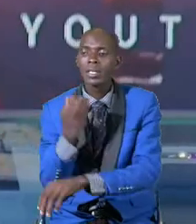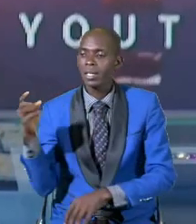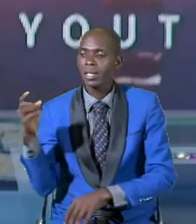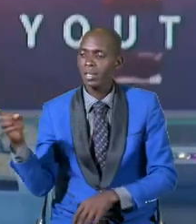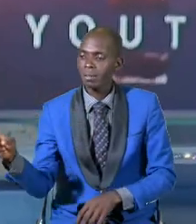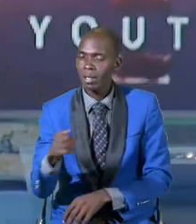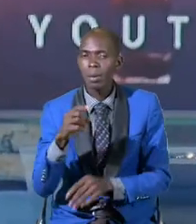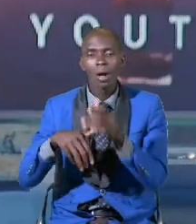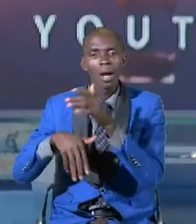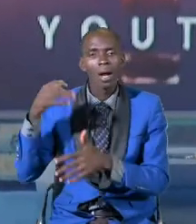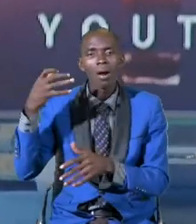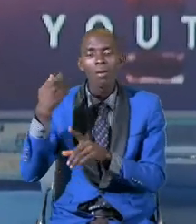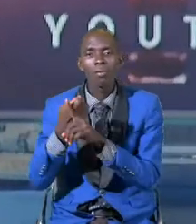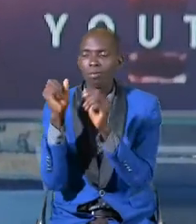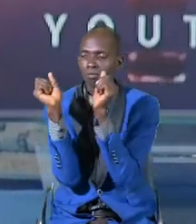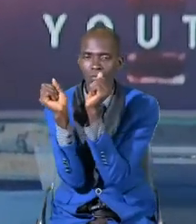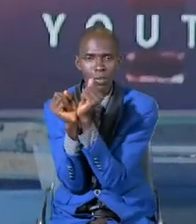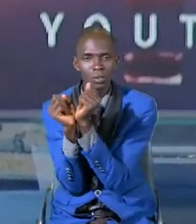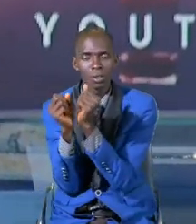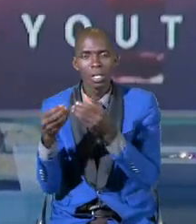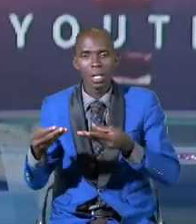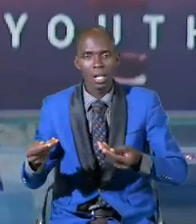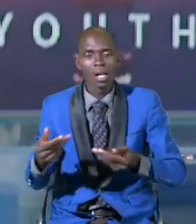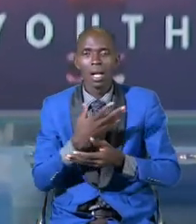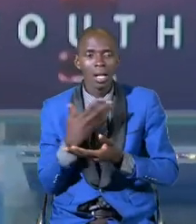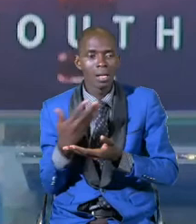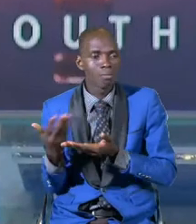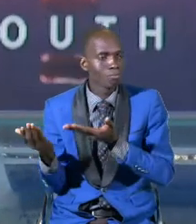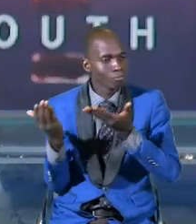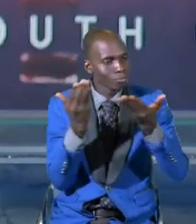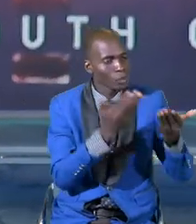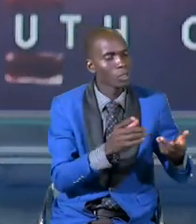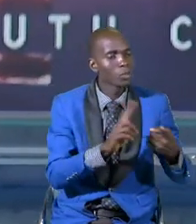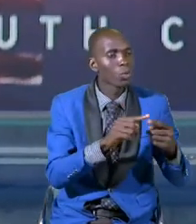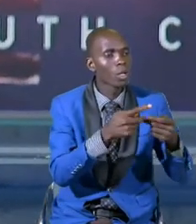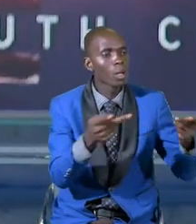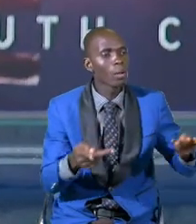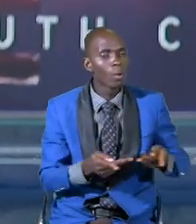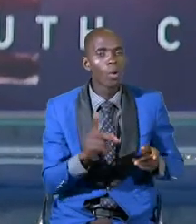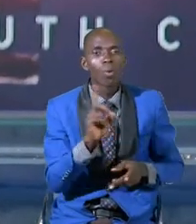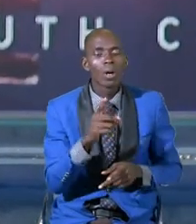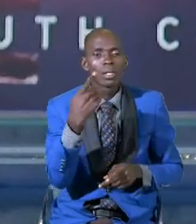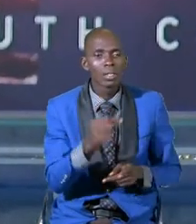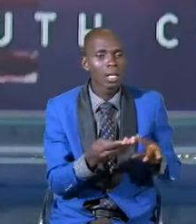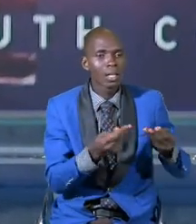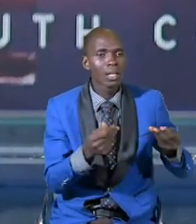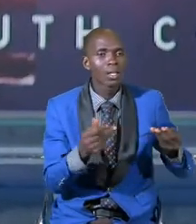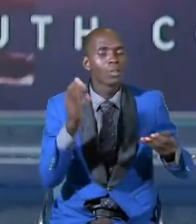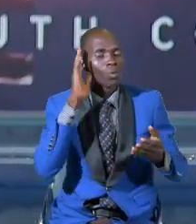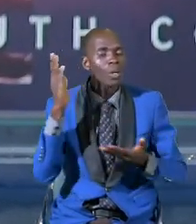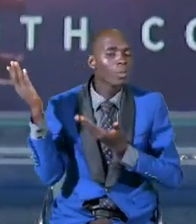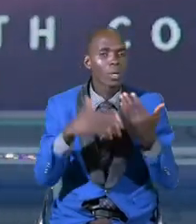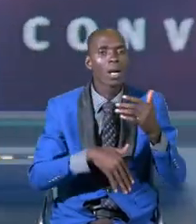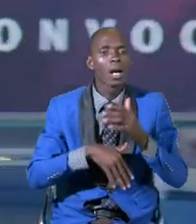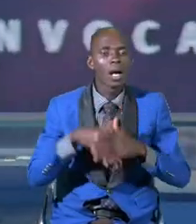place of slavery and take them to the place where the lunch will bring forth